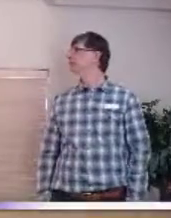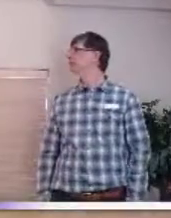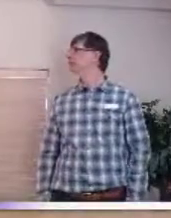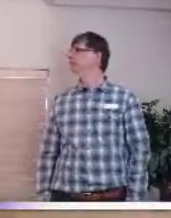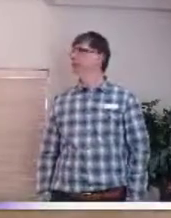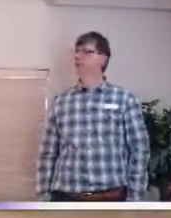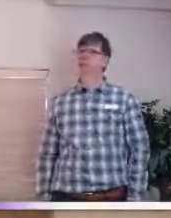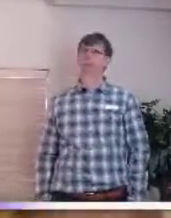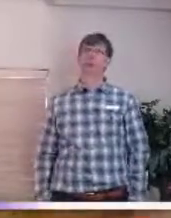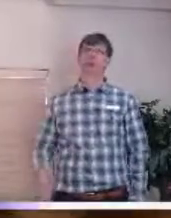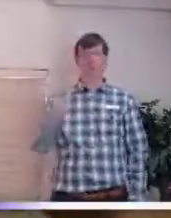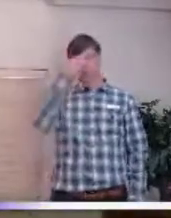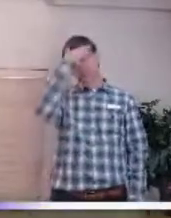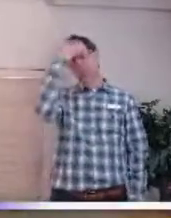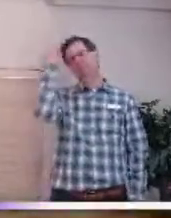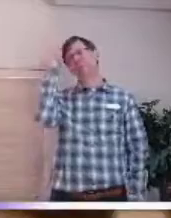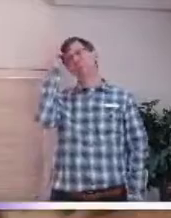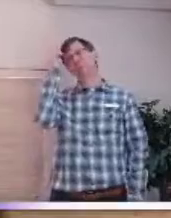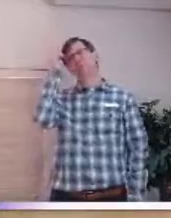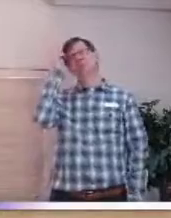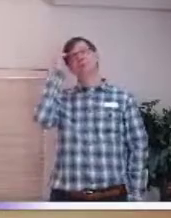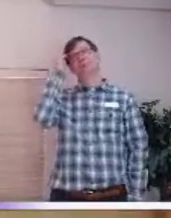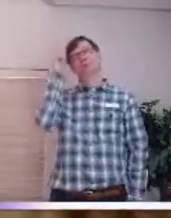Thank you.